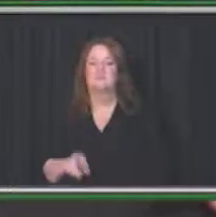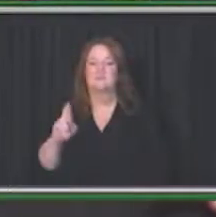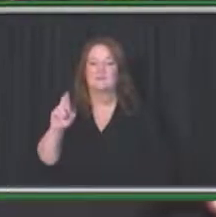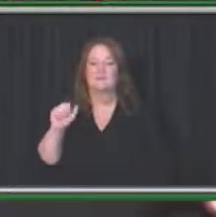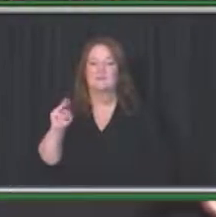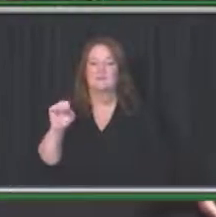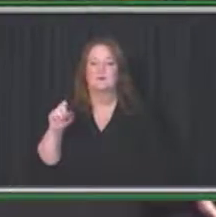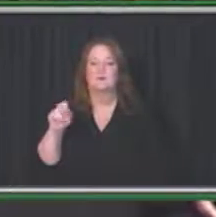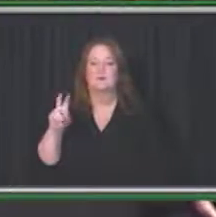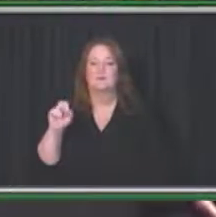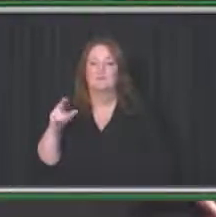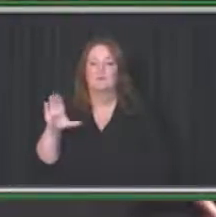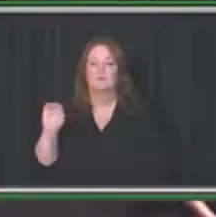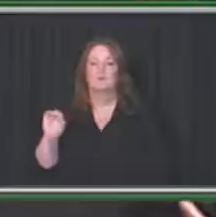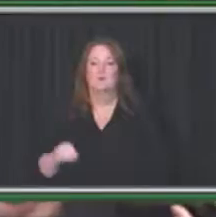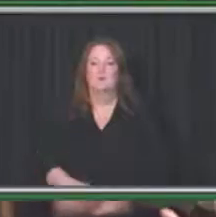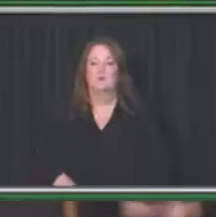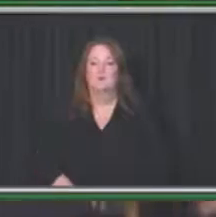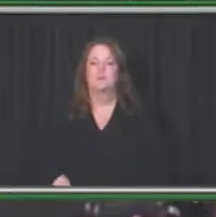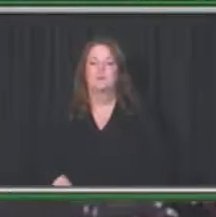Ramona Verciano.